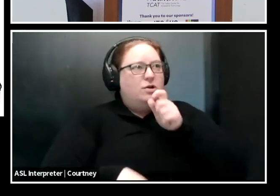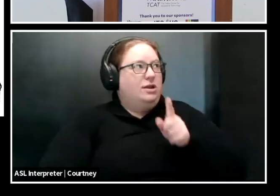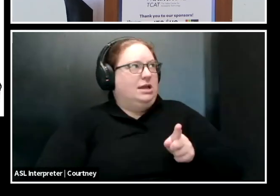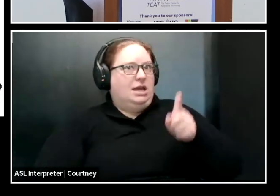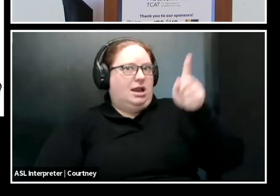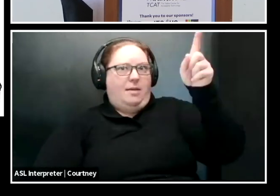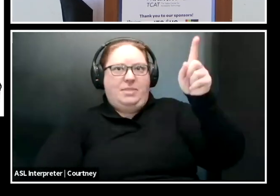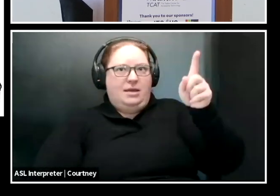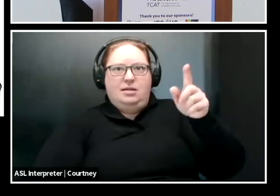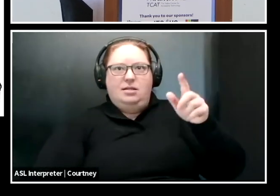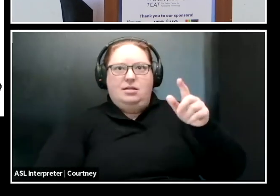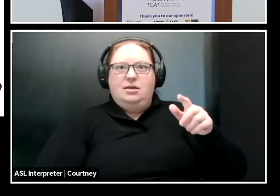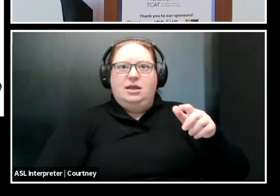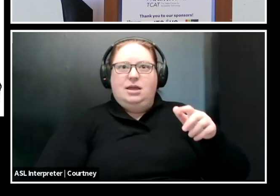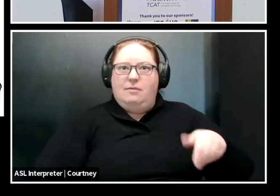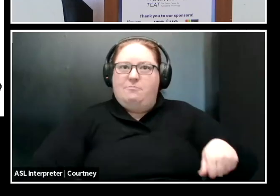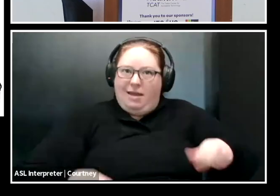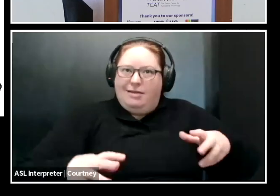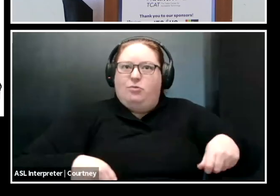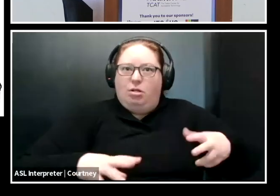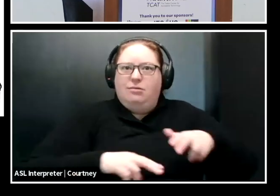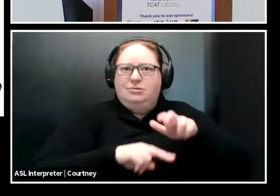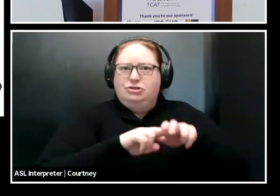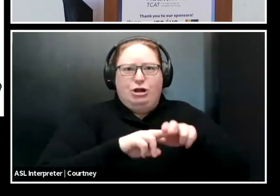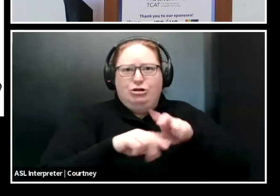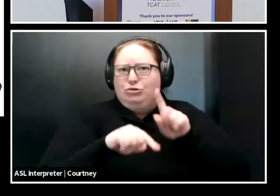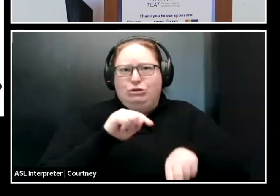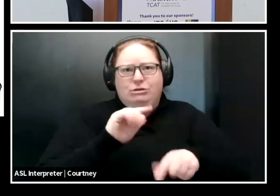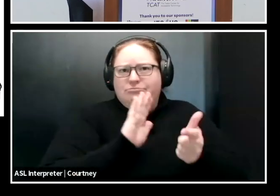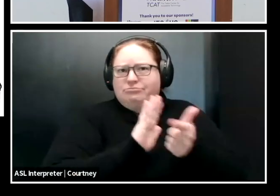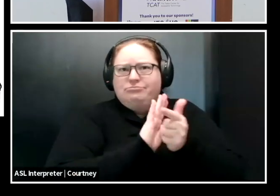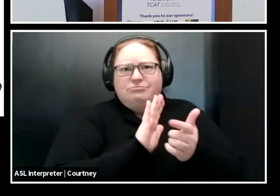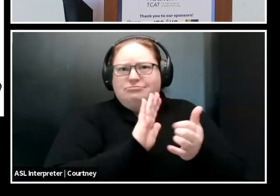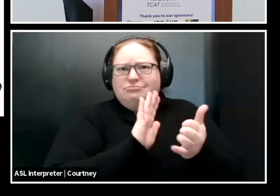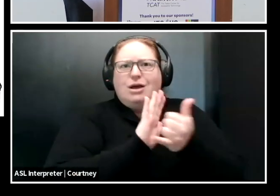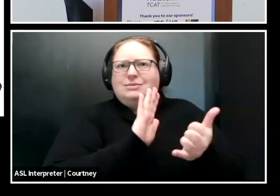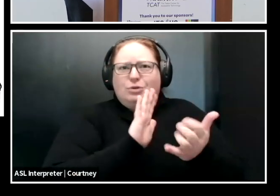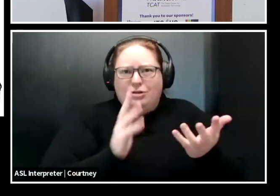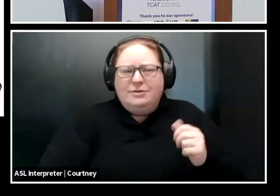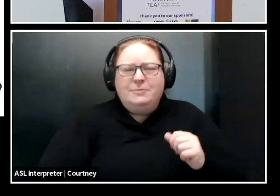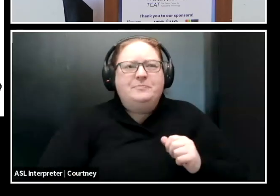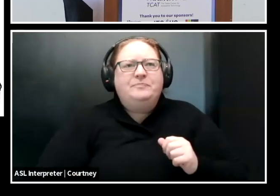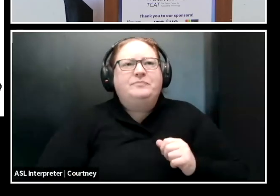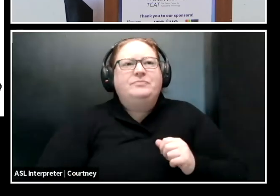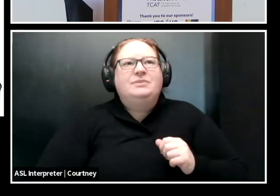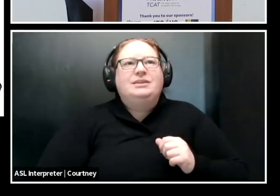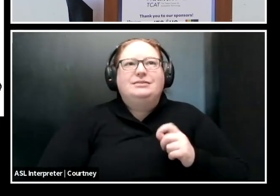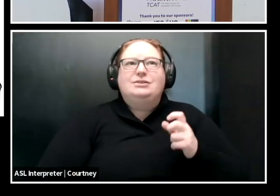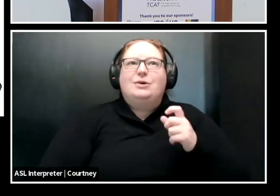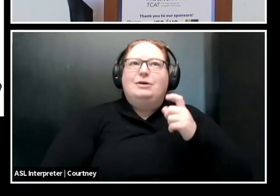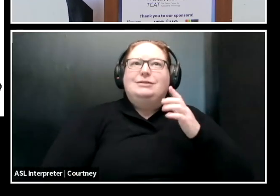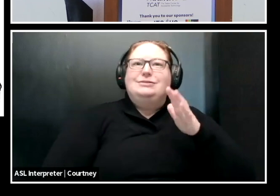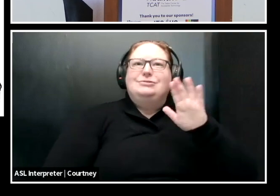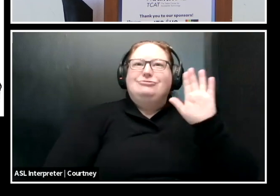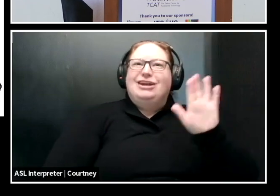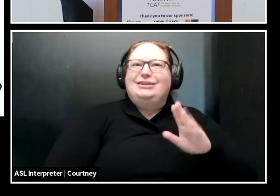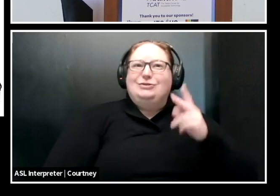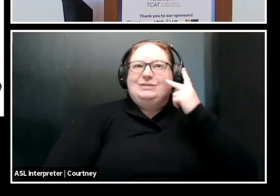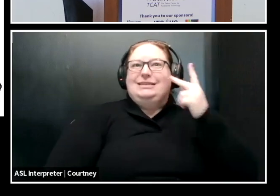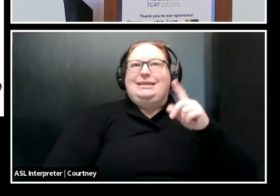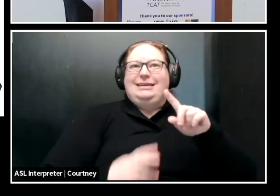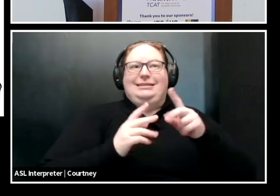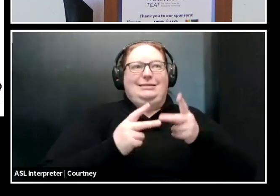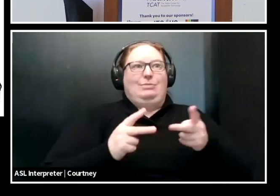manual wheelchair. So, it's exciting to kind of see the place that was the genesis of this, to the earlier question of why